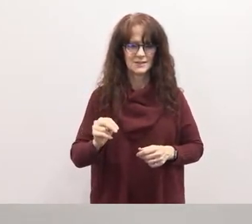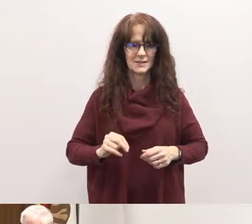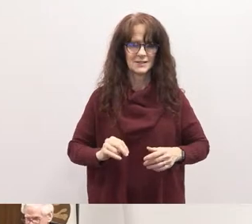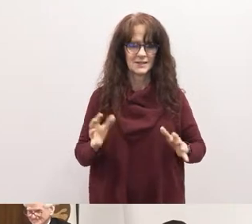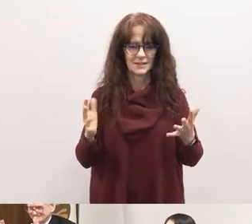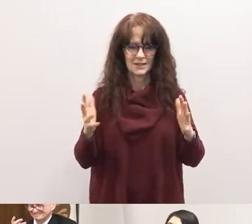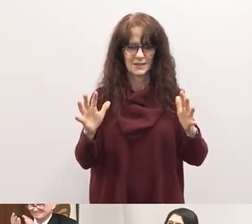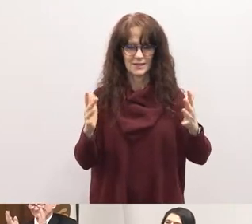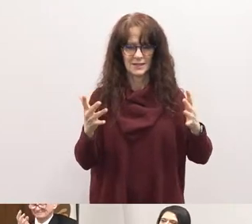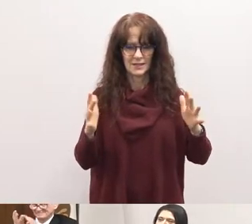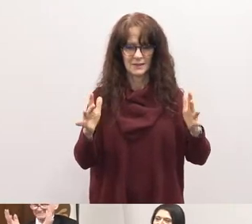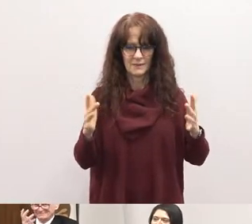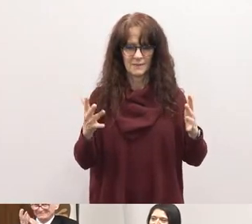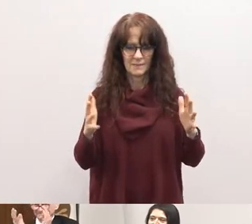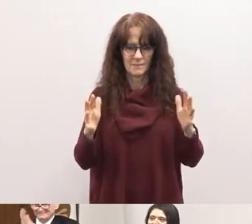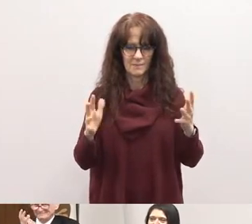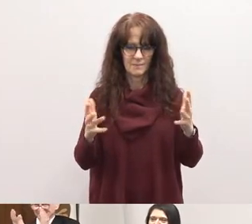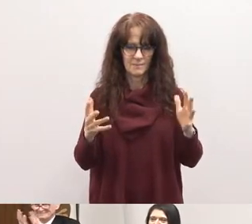Thank you.